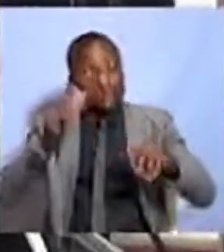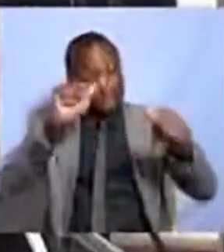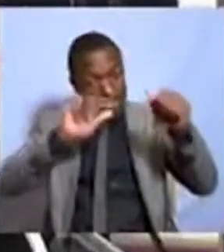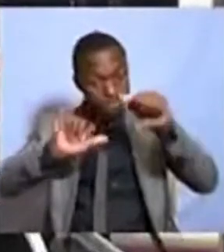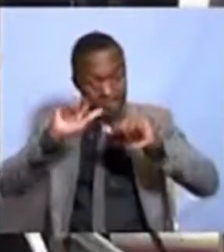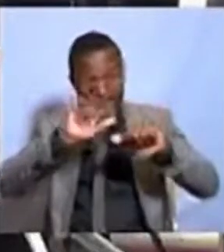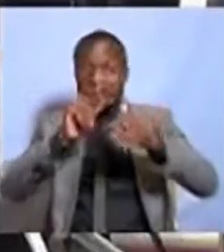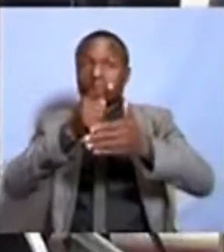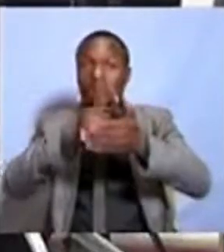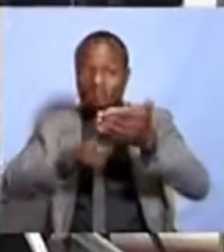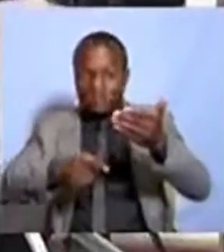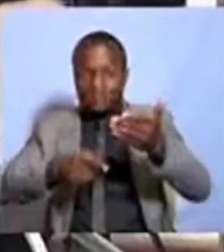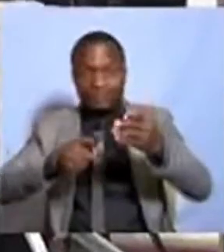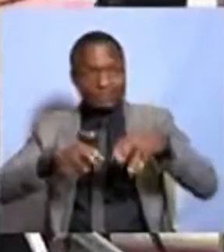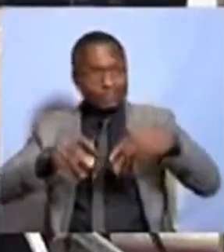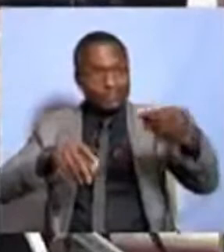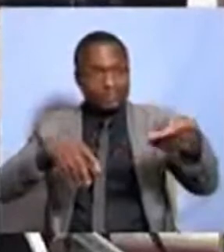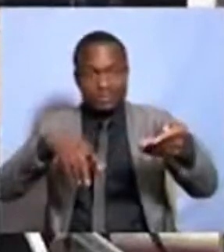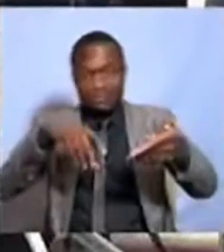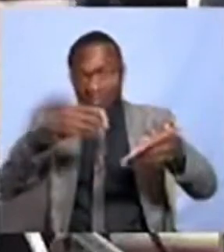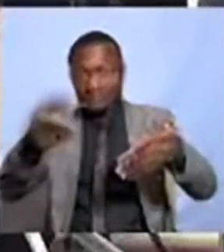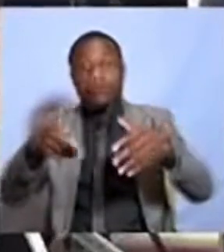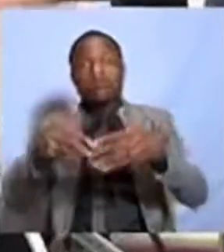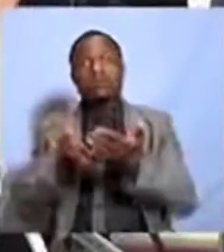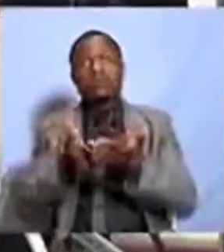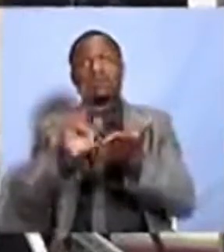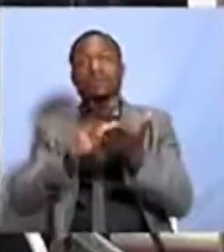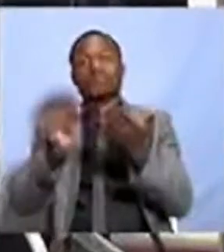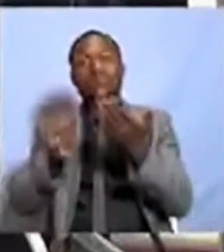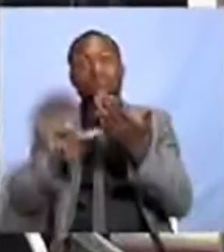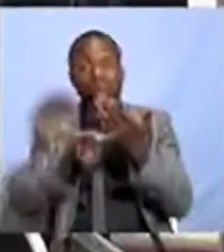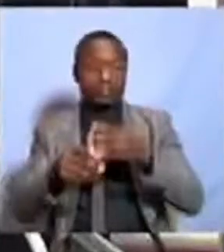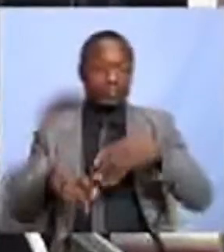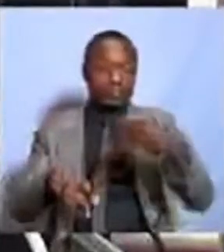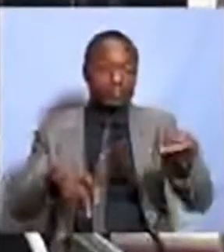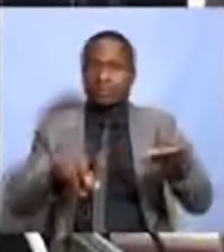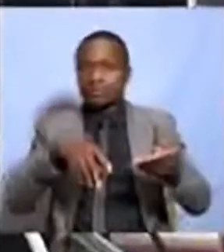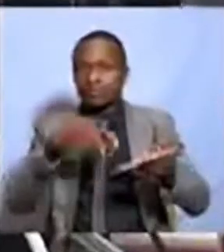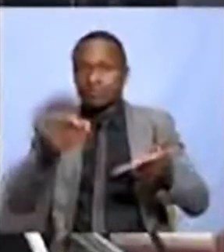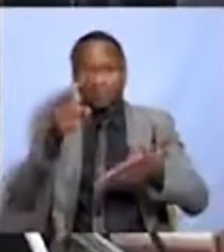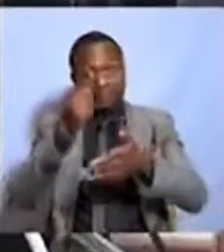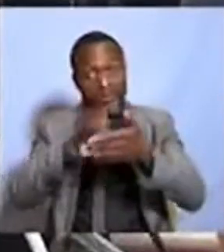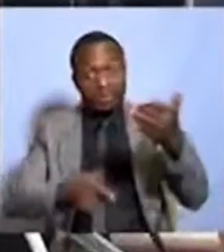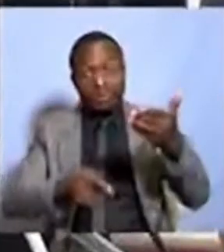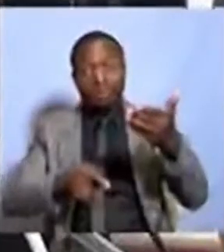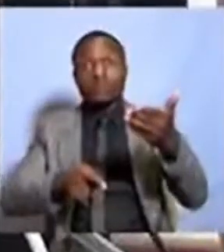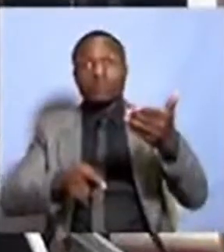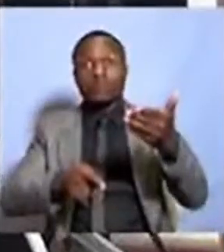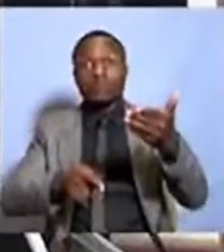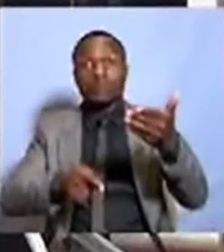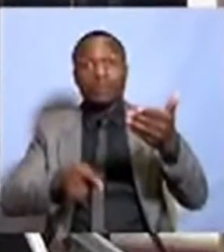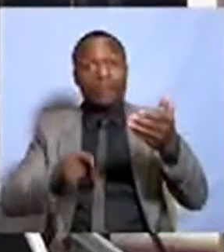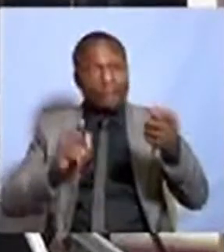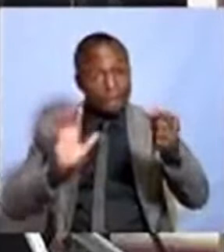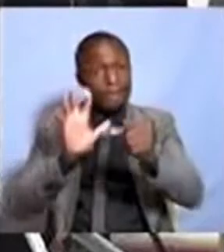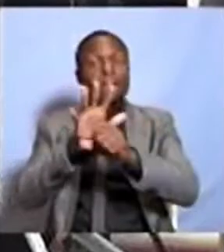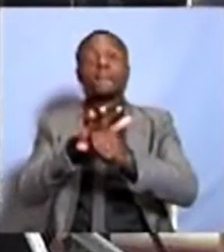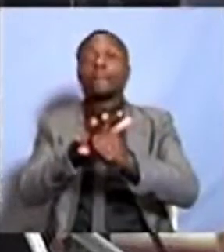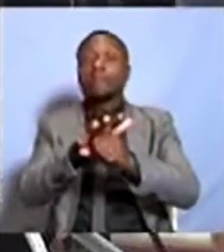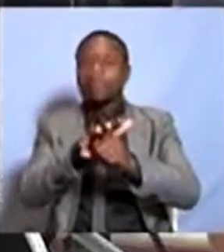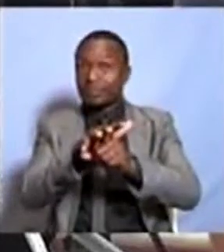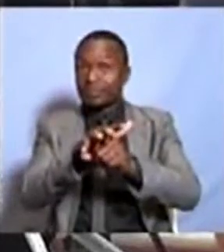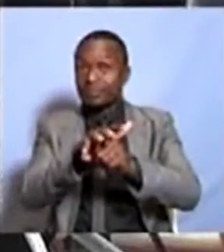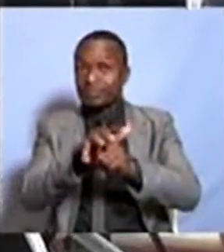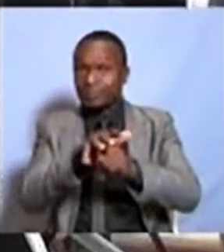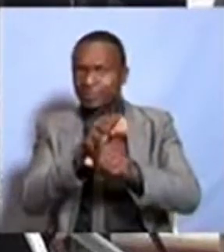what you have spent or how the program has spent and what the impact has been. We're looking at the outcome indicators